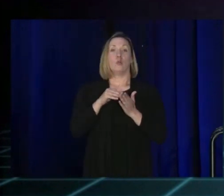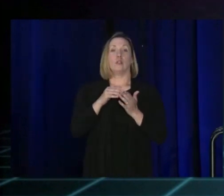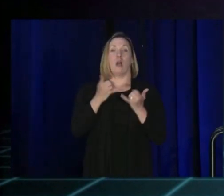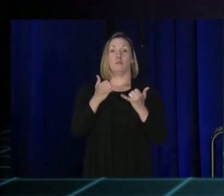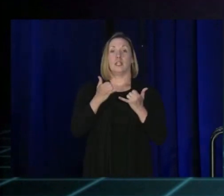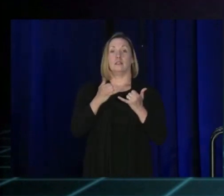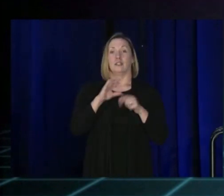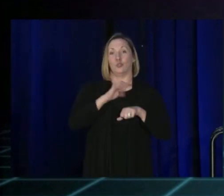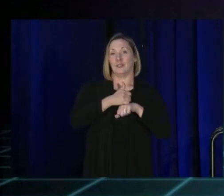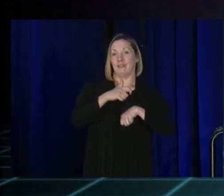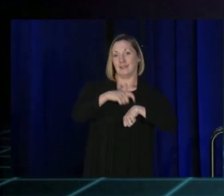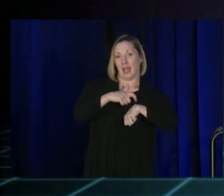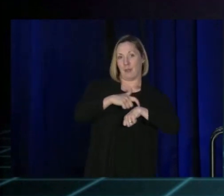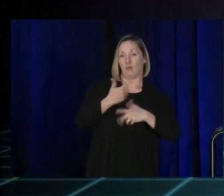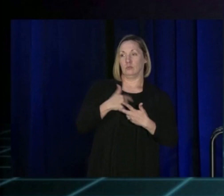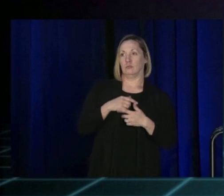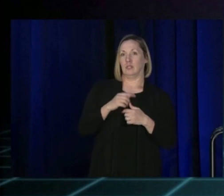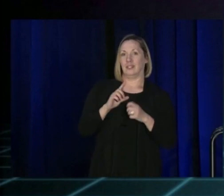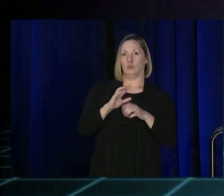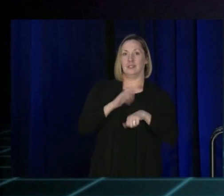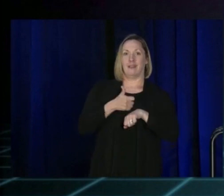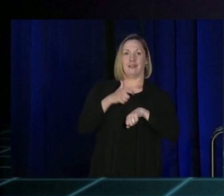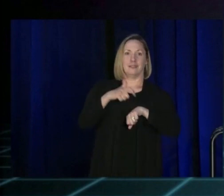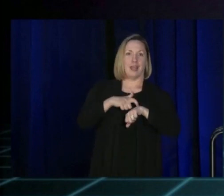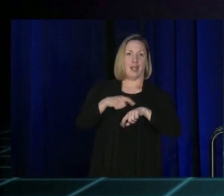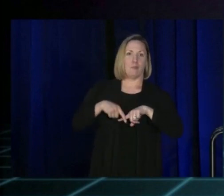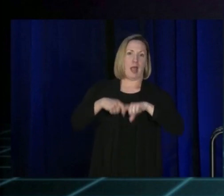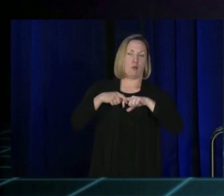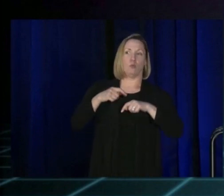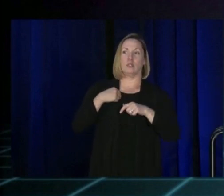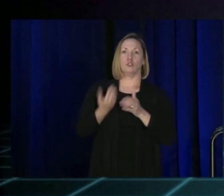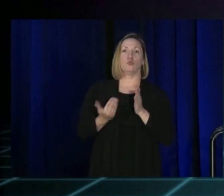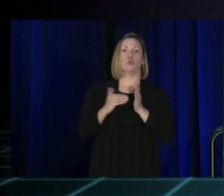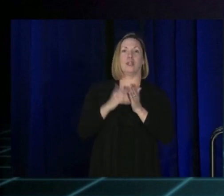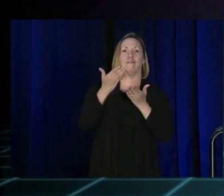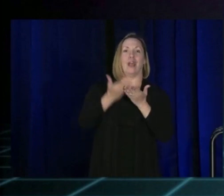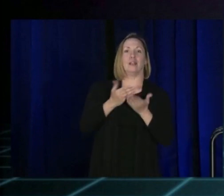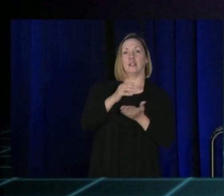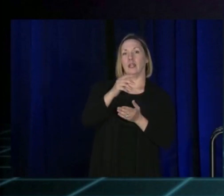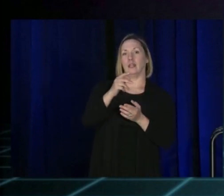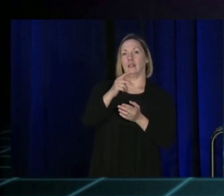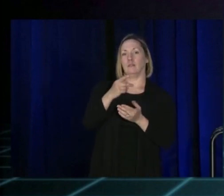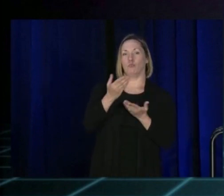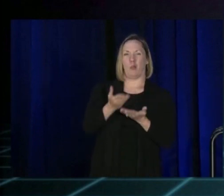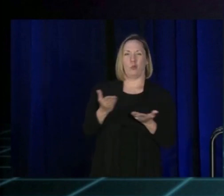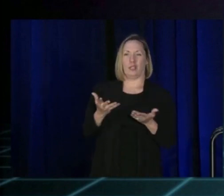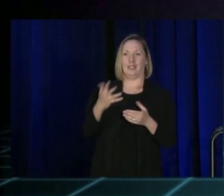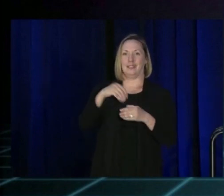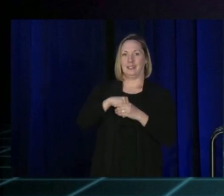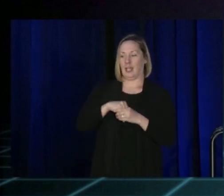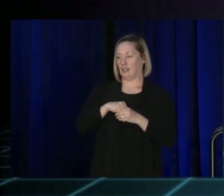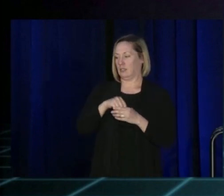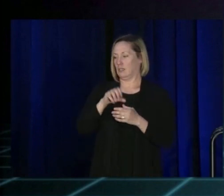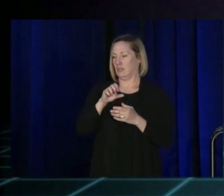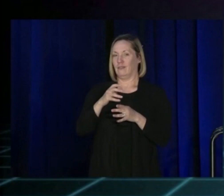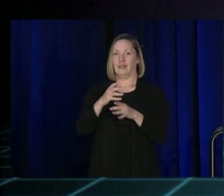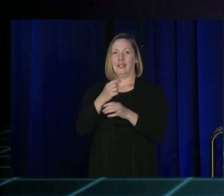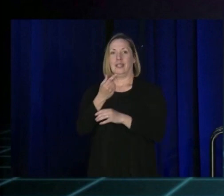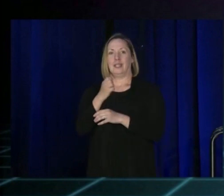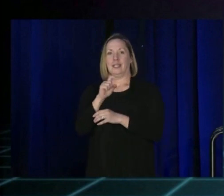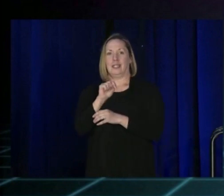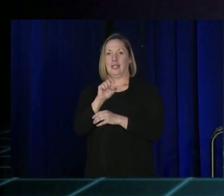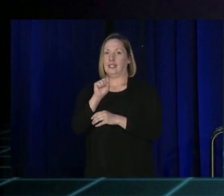And you set that timeout with this revalidate property inside of get static props. Basically, you add one